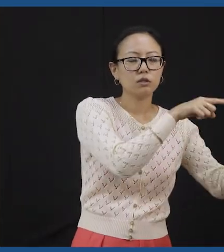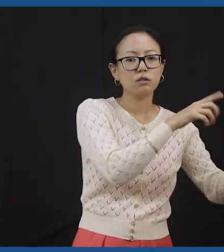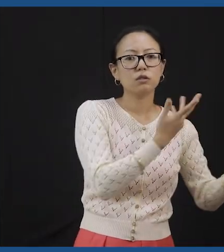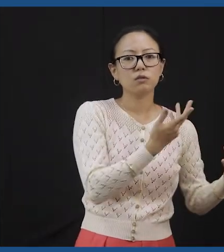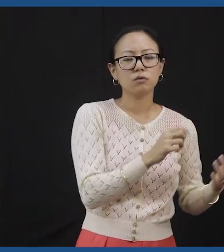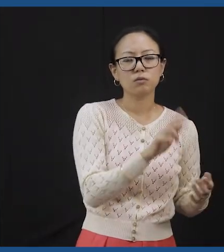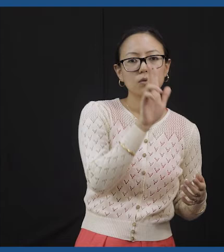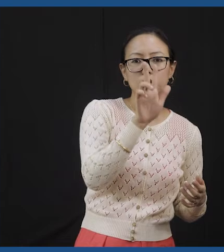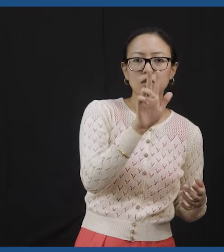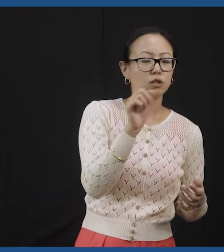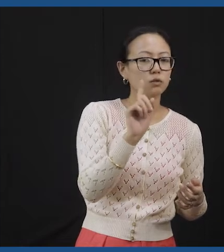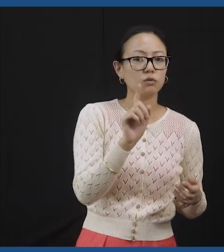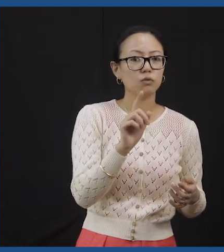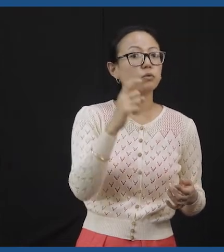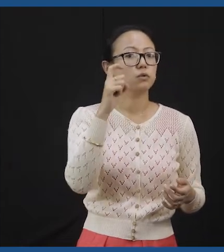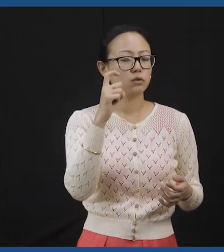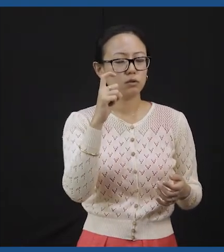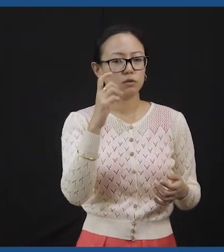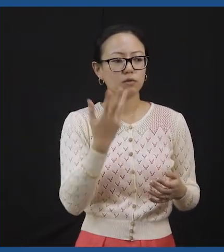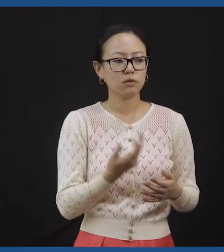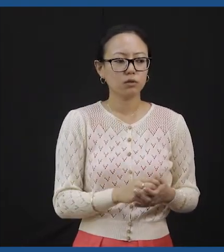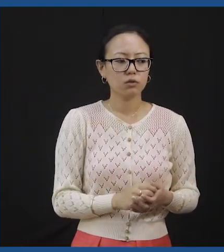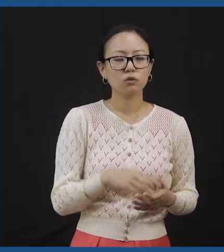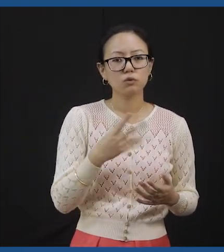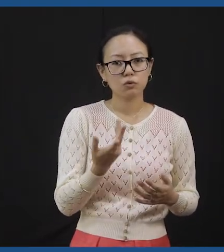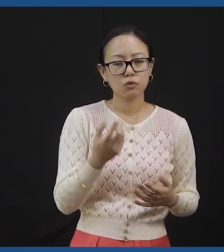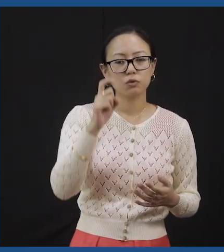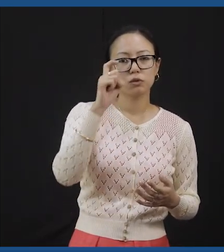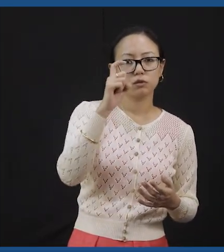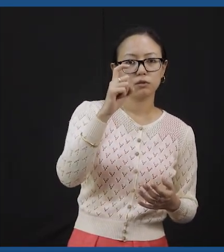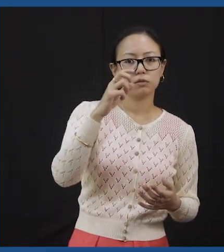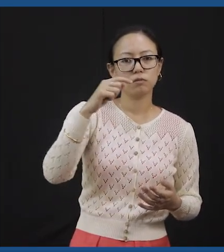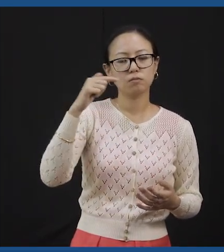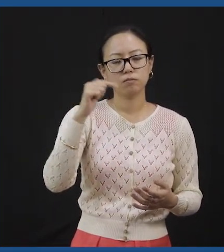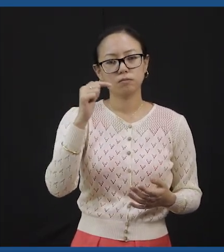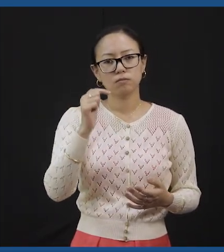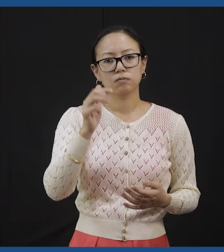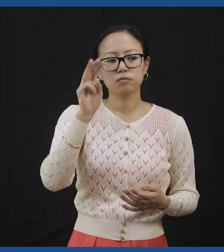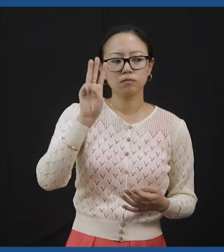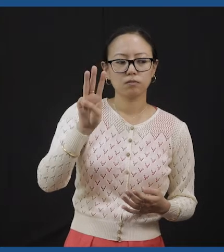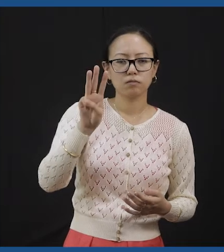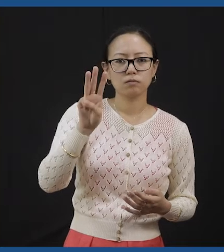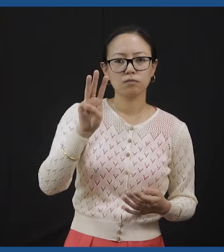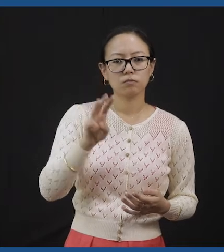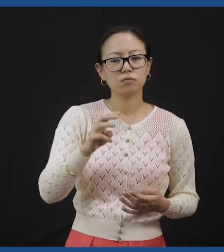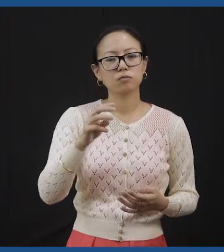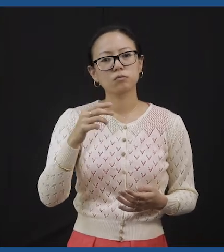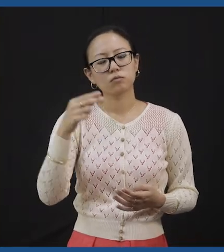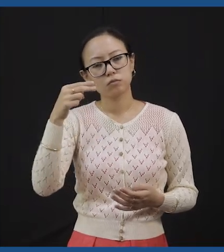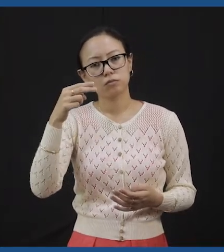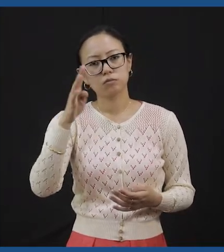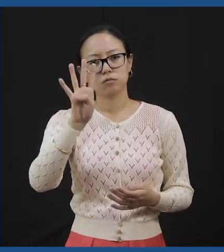is 5. Now you have 7 because 1 has been given to the next number. So 7 minus 3 is